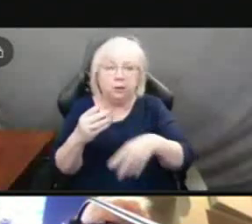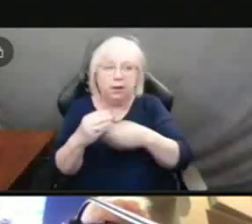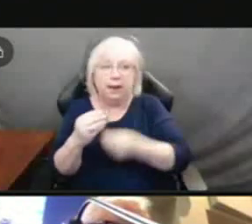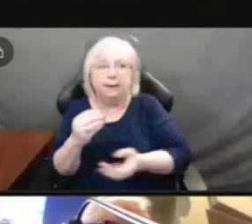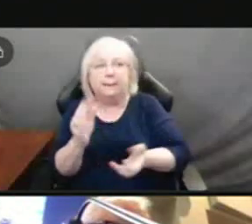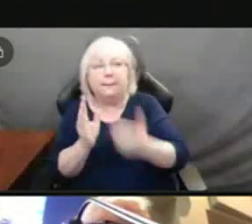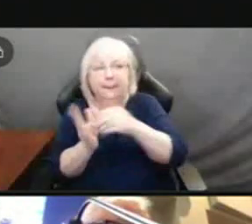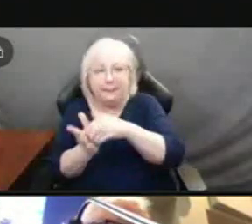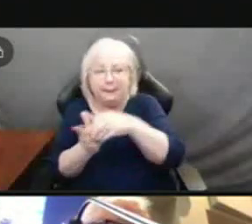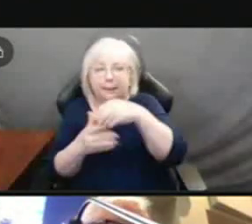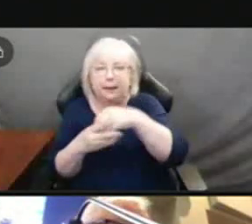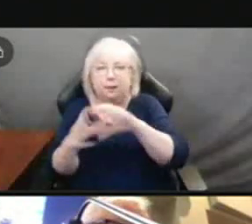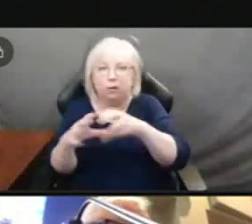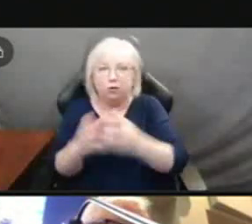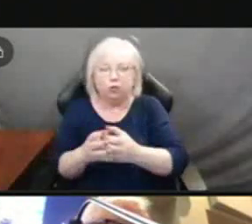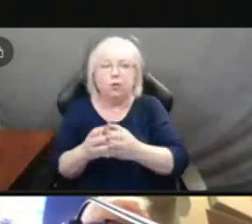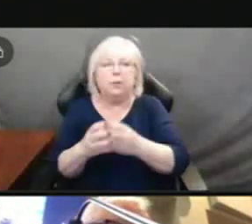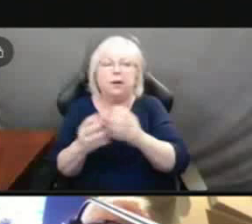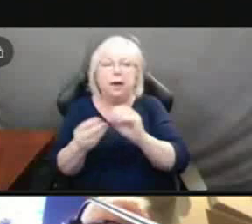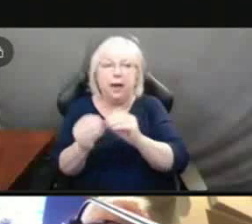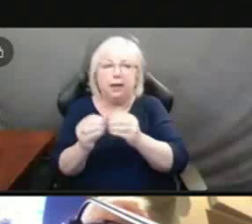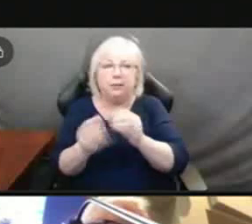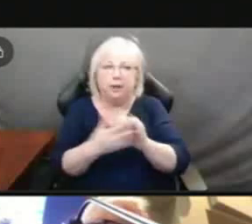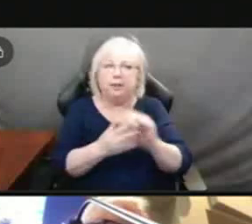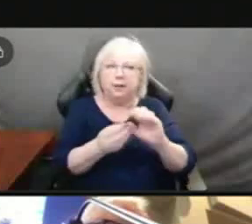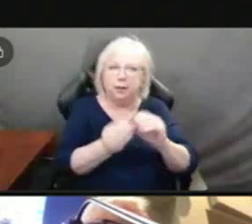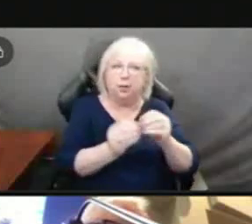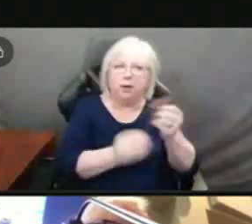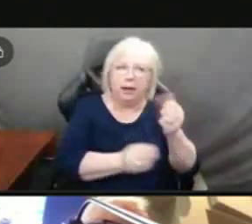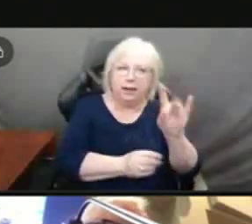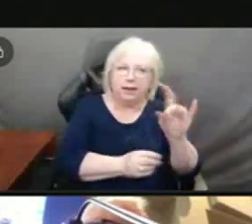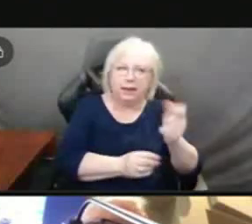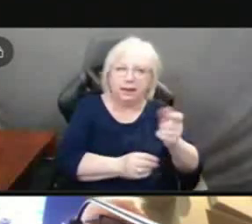grouped items. That's 18 and 19. Second.